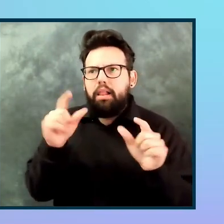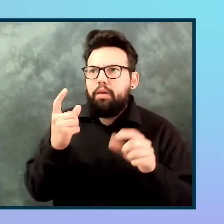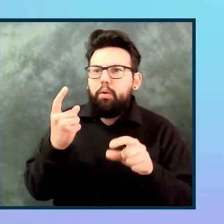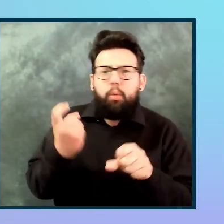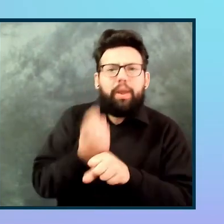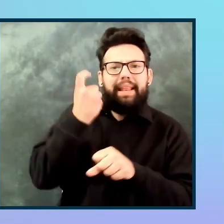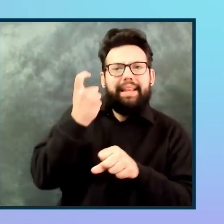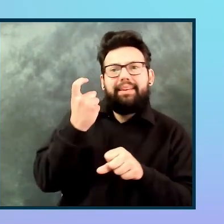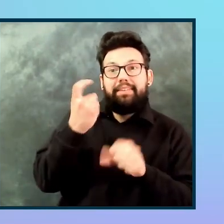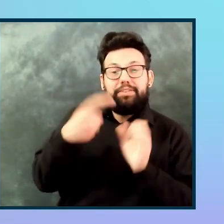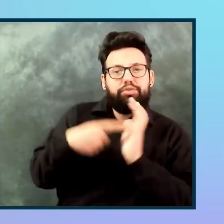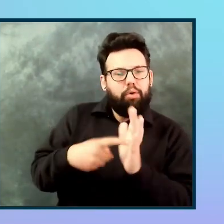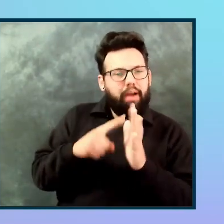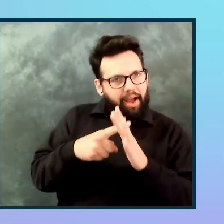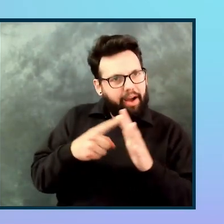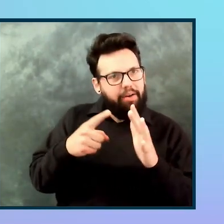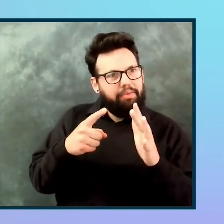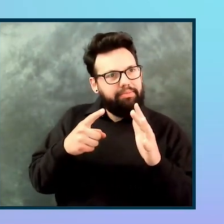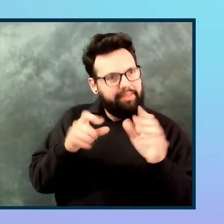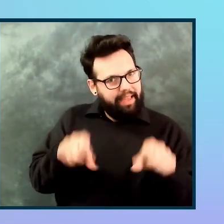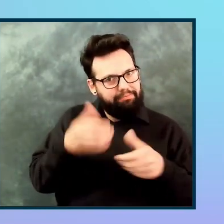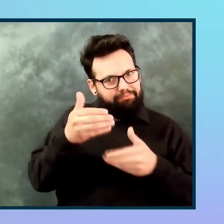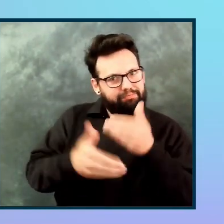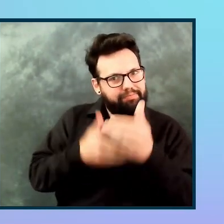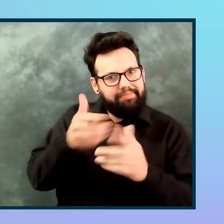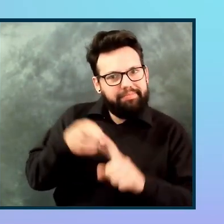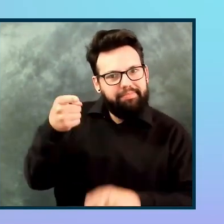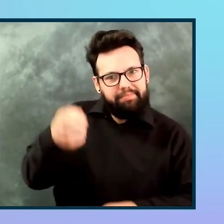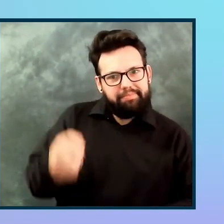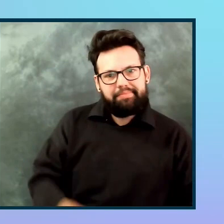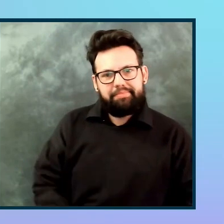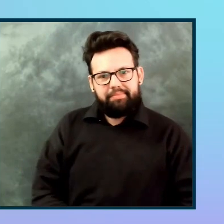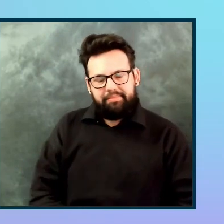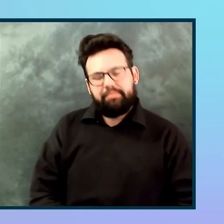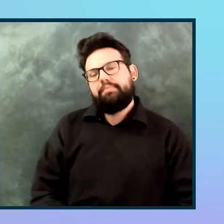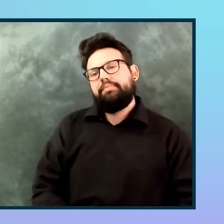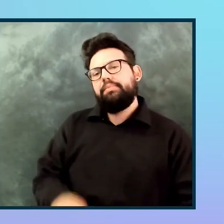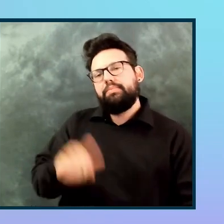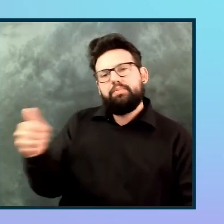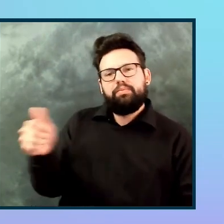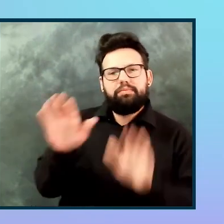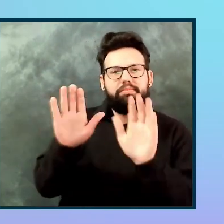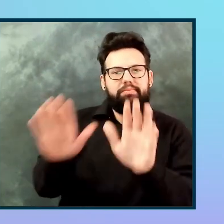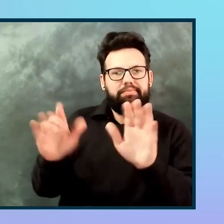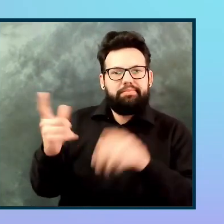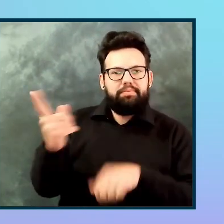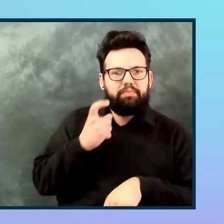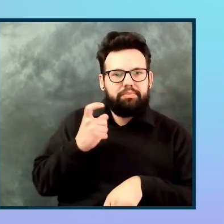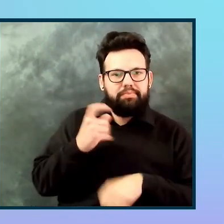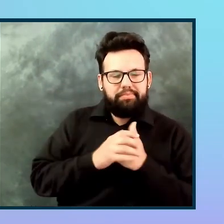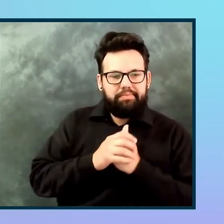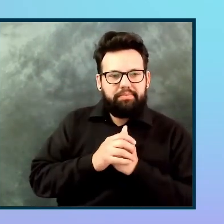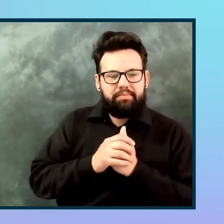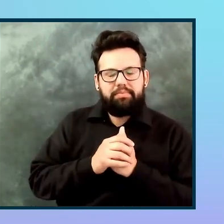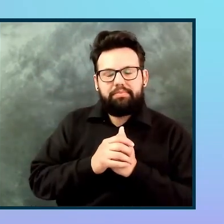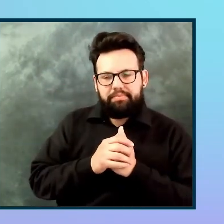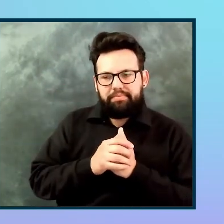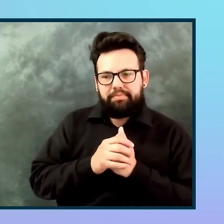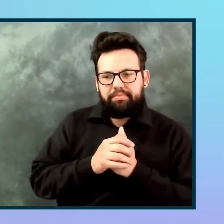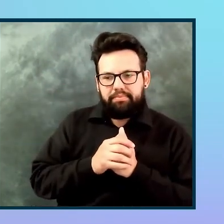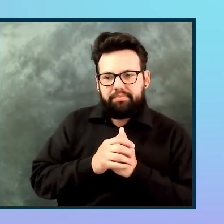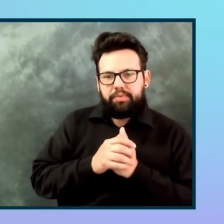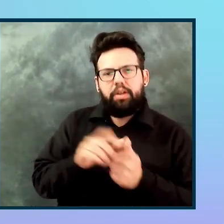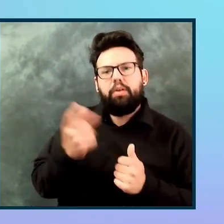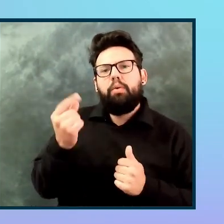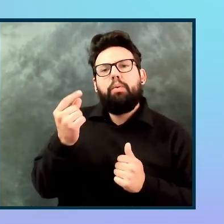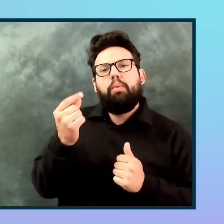with it. Yeah, excellent. Another great question that came in, what roadmap do you see for the future